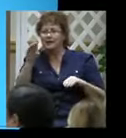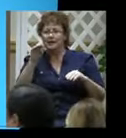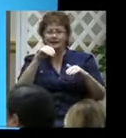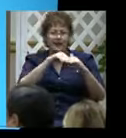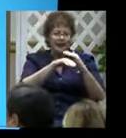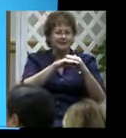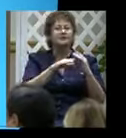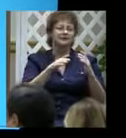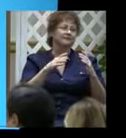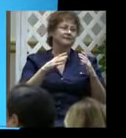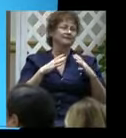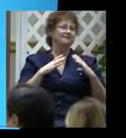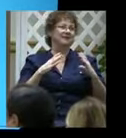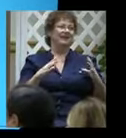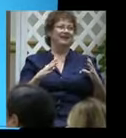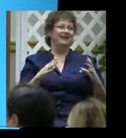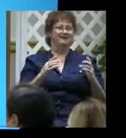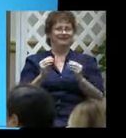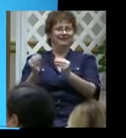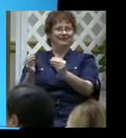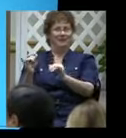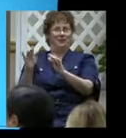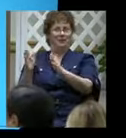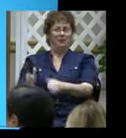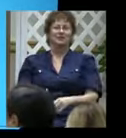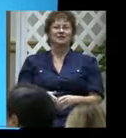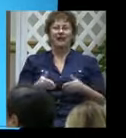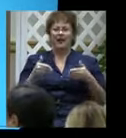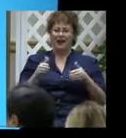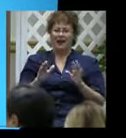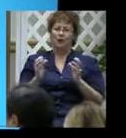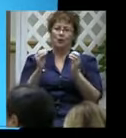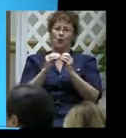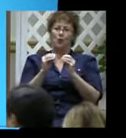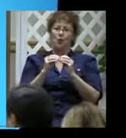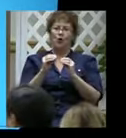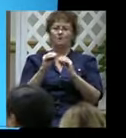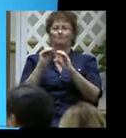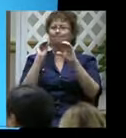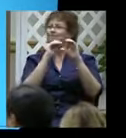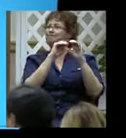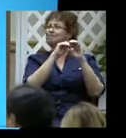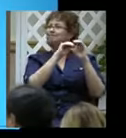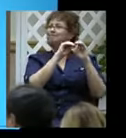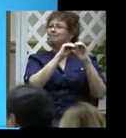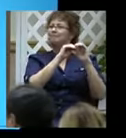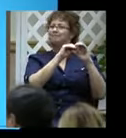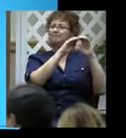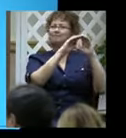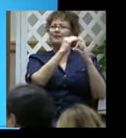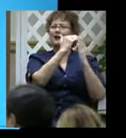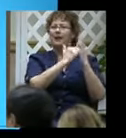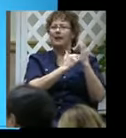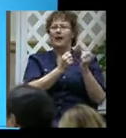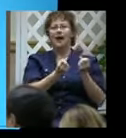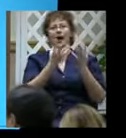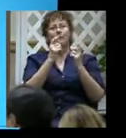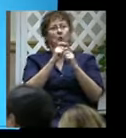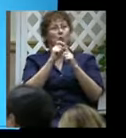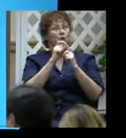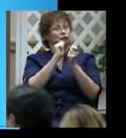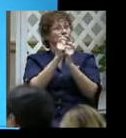stuff, that's even better, because that'll allow you to do much more and maneuver that information, those lists, how many words you translated,